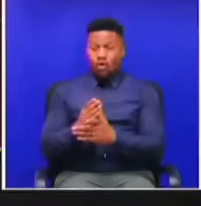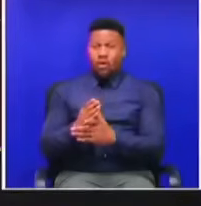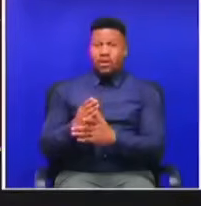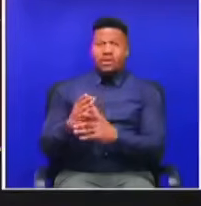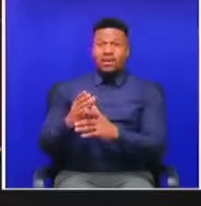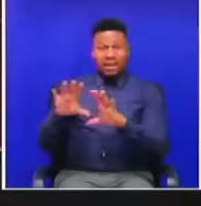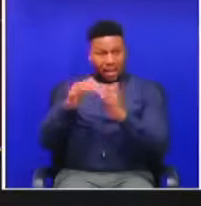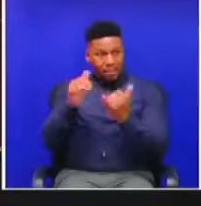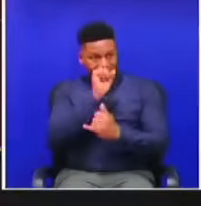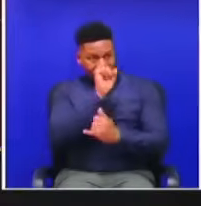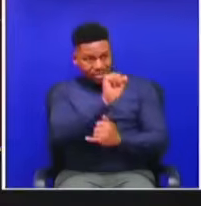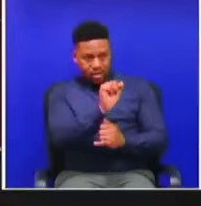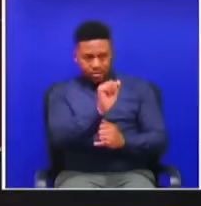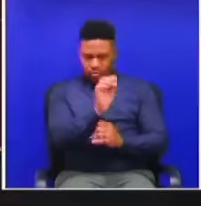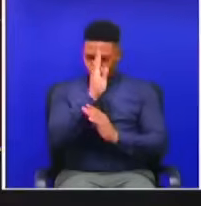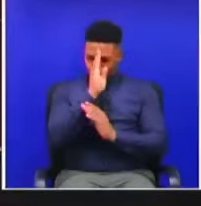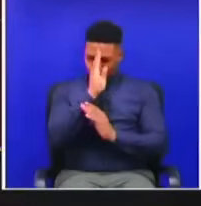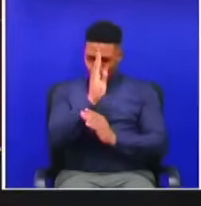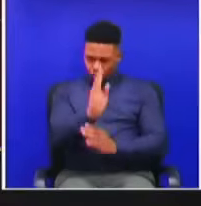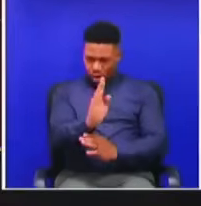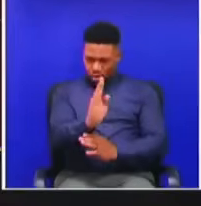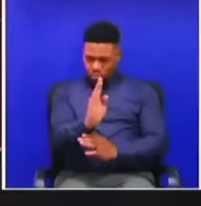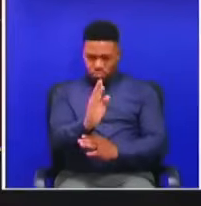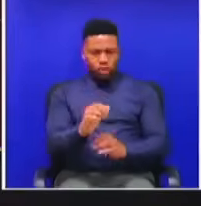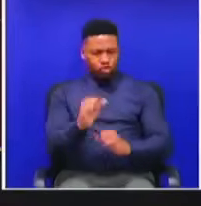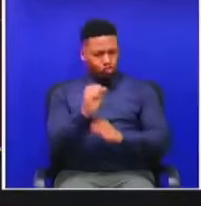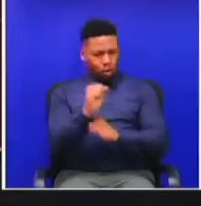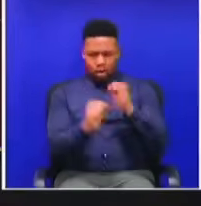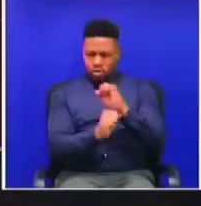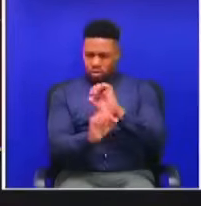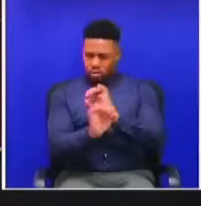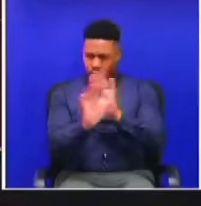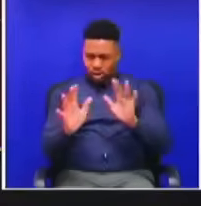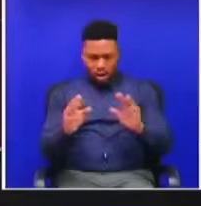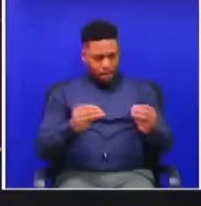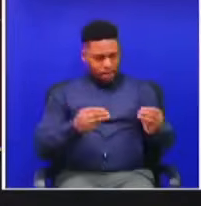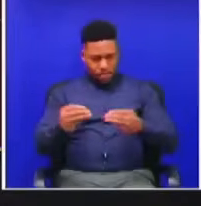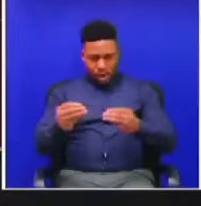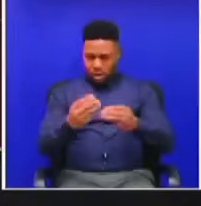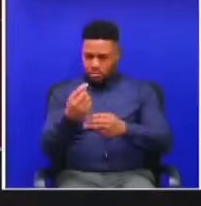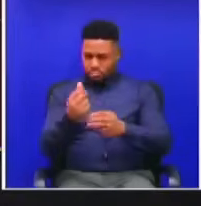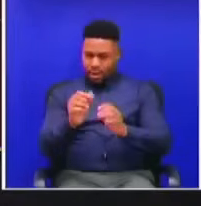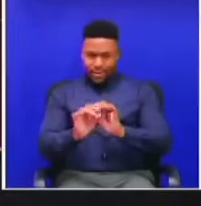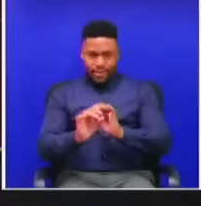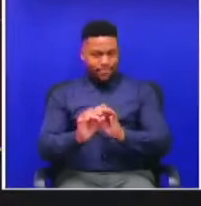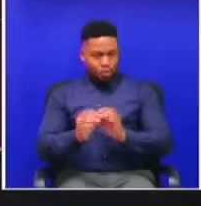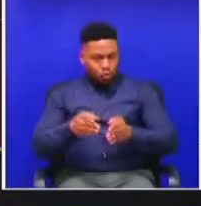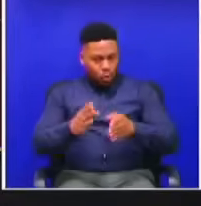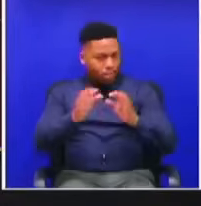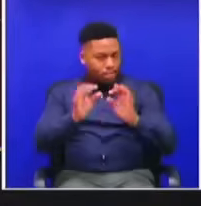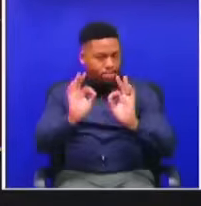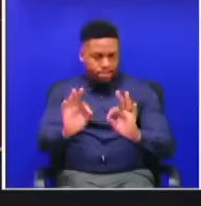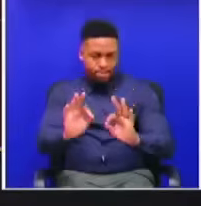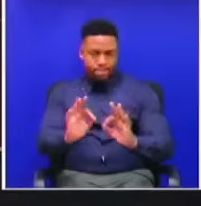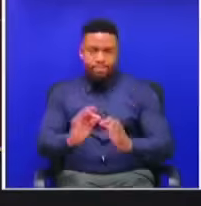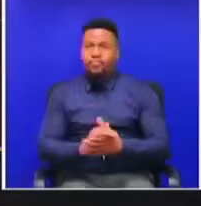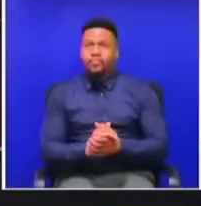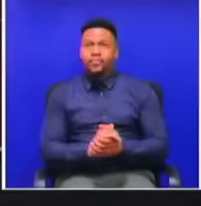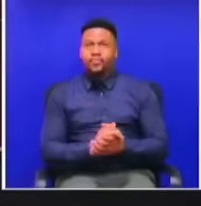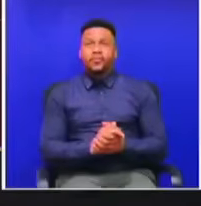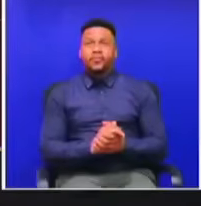make them be very careful in managing the money that comes from the public. So the assurances that one can